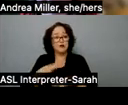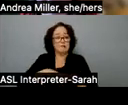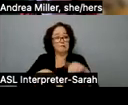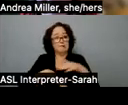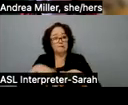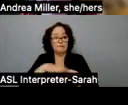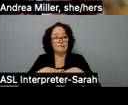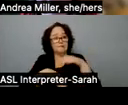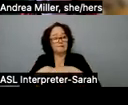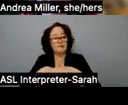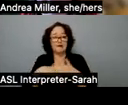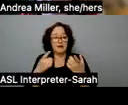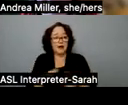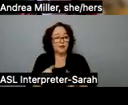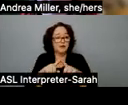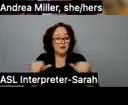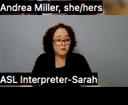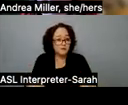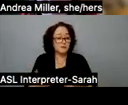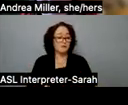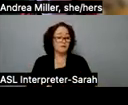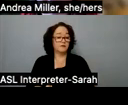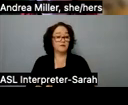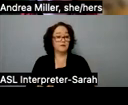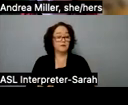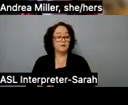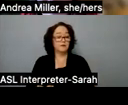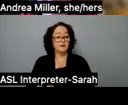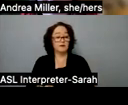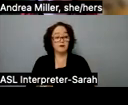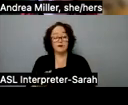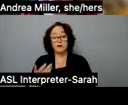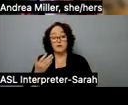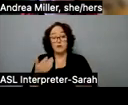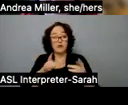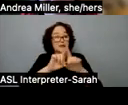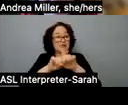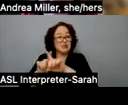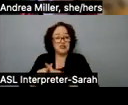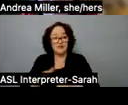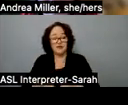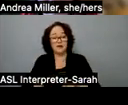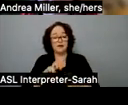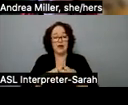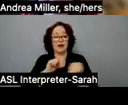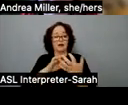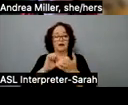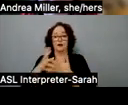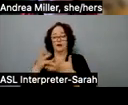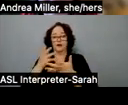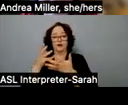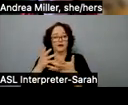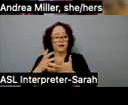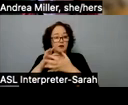simultaneously, even if it's different issues that's not connected to why I'm homeless or why